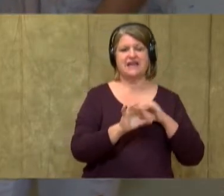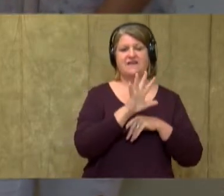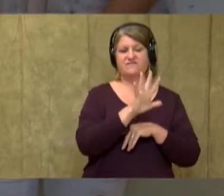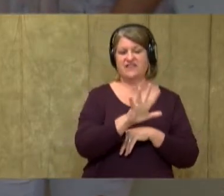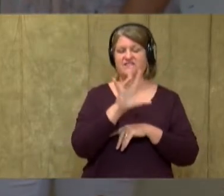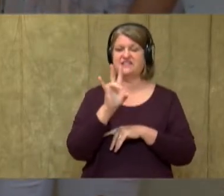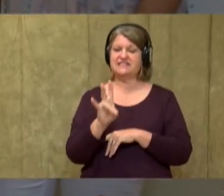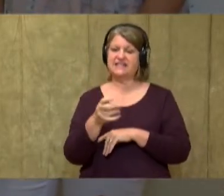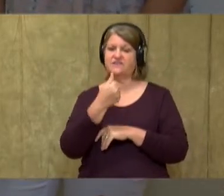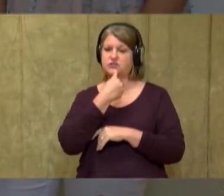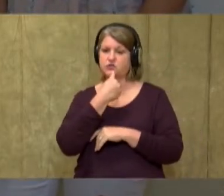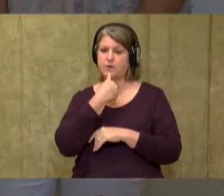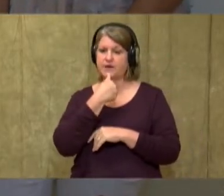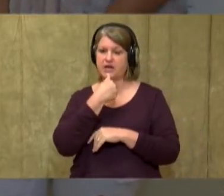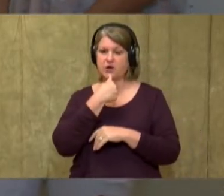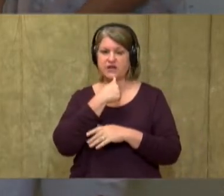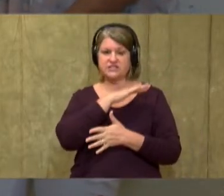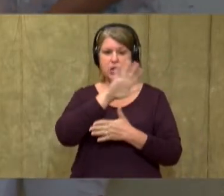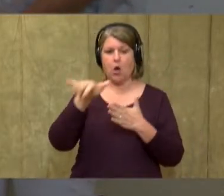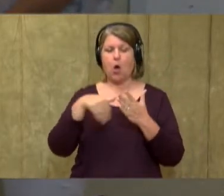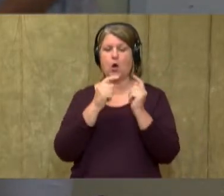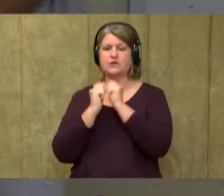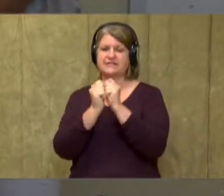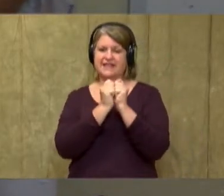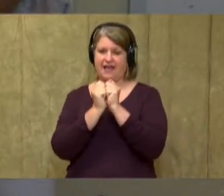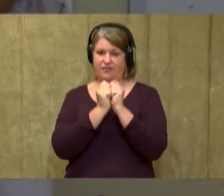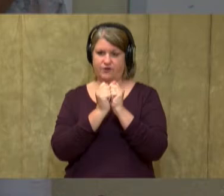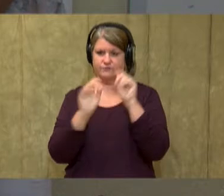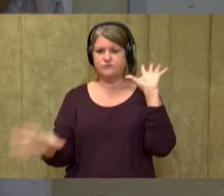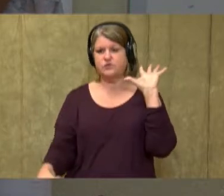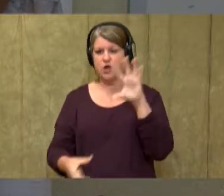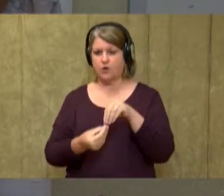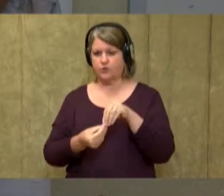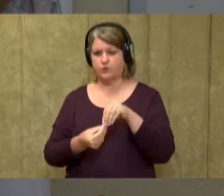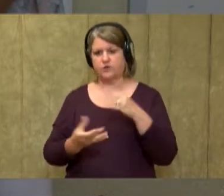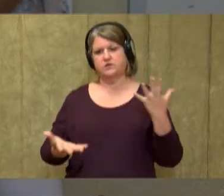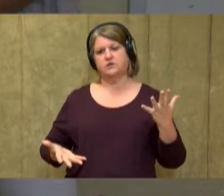strawberries all together. We could also do this one